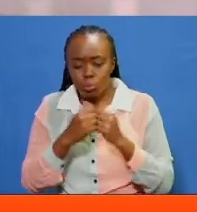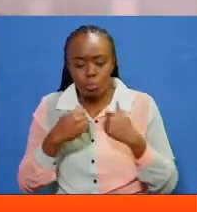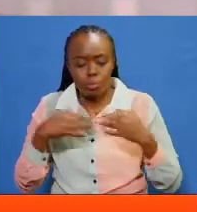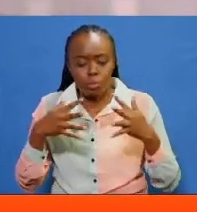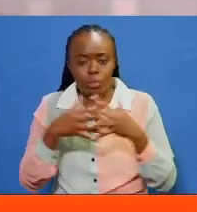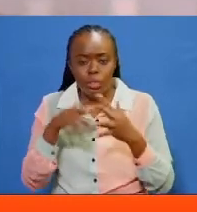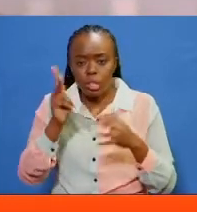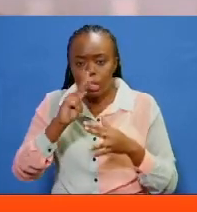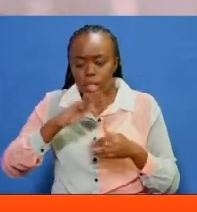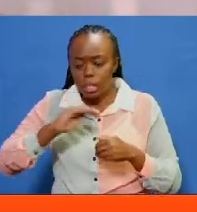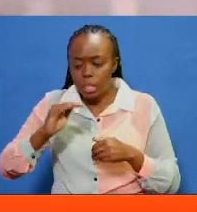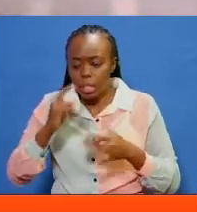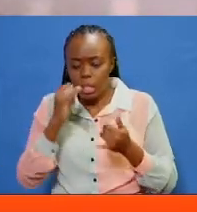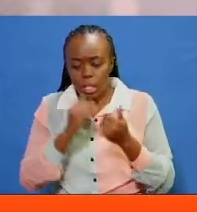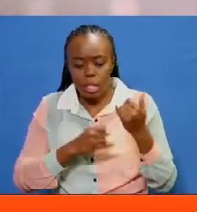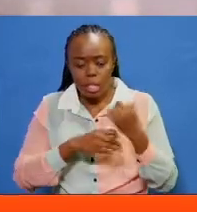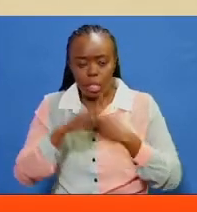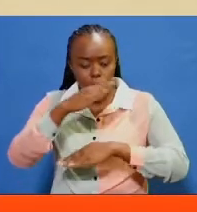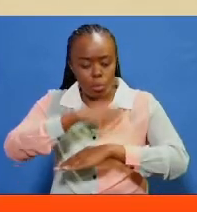town last evening.